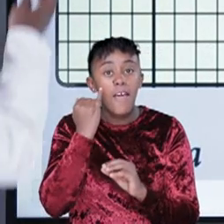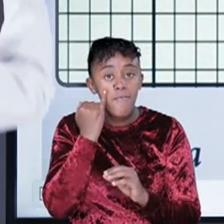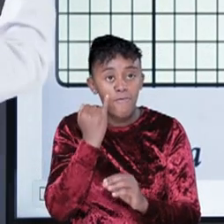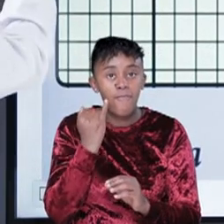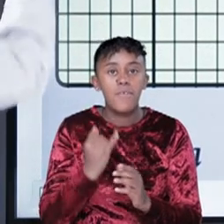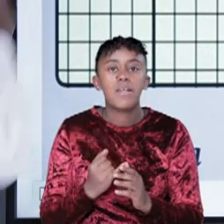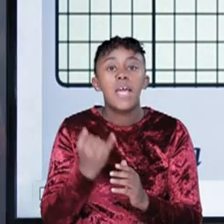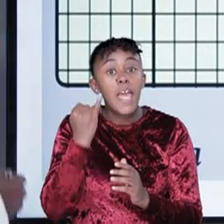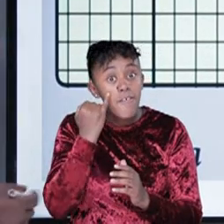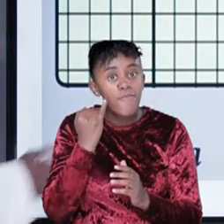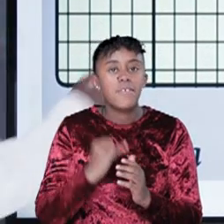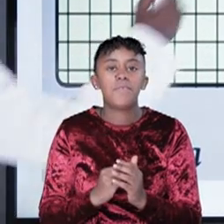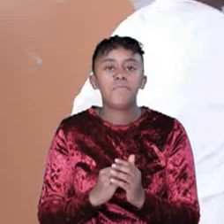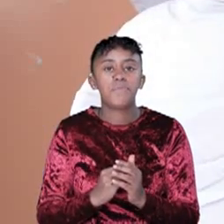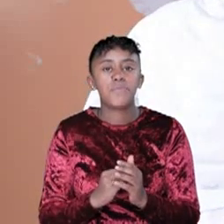if